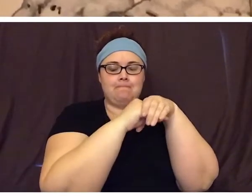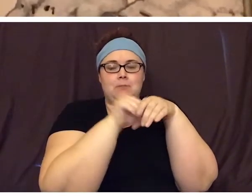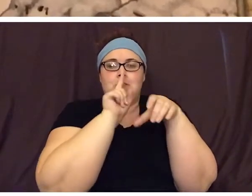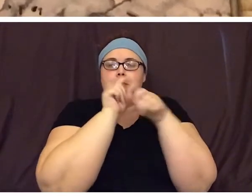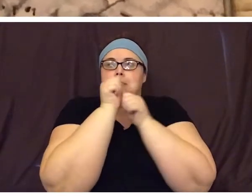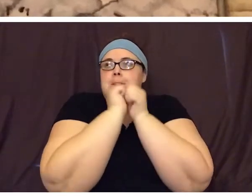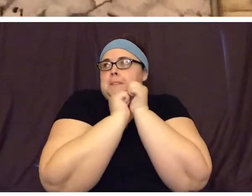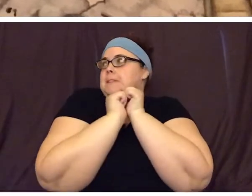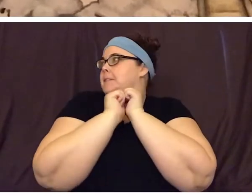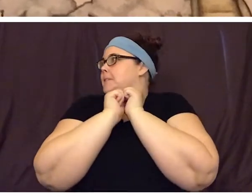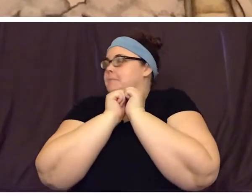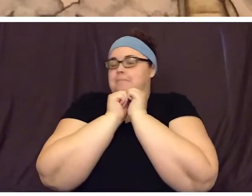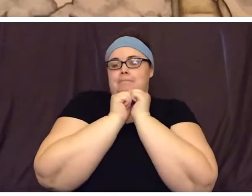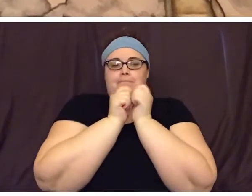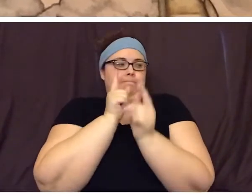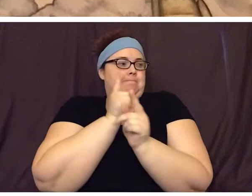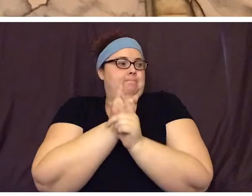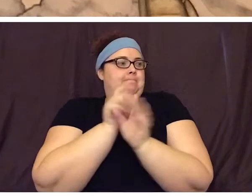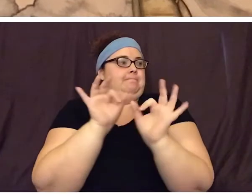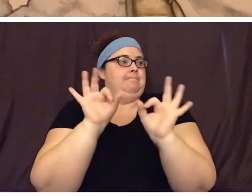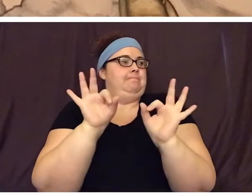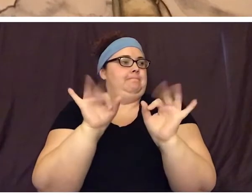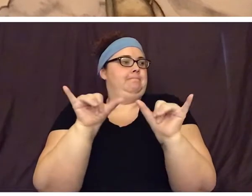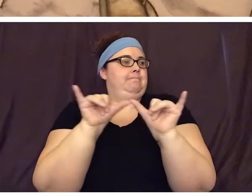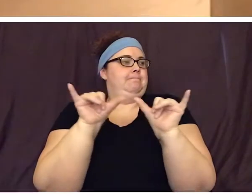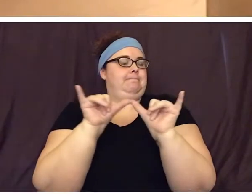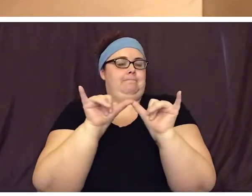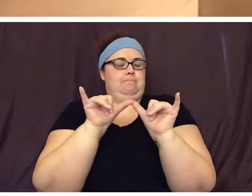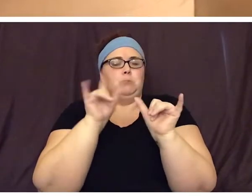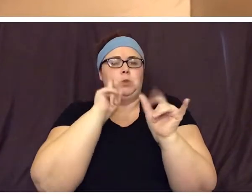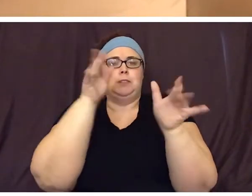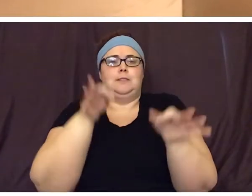just the right size, so he decided to stay.